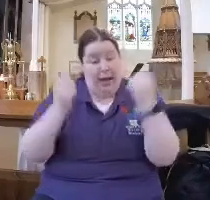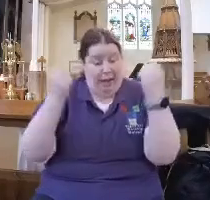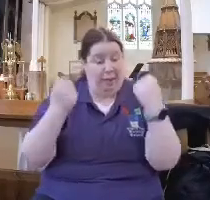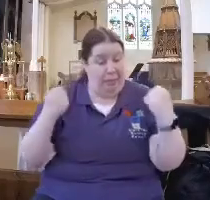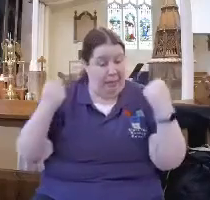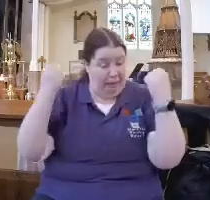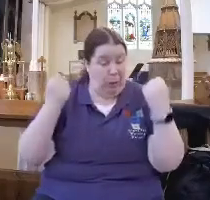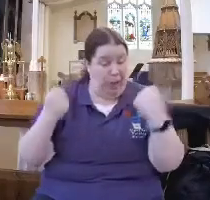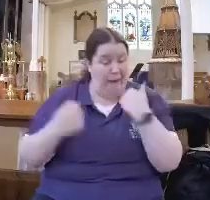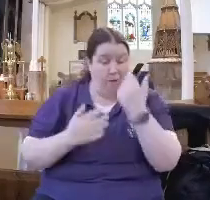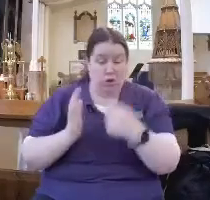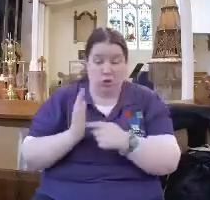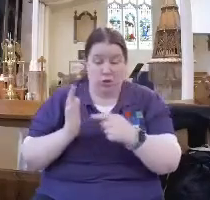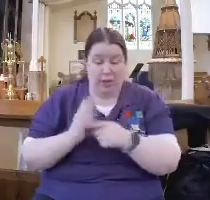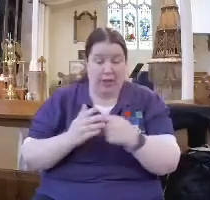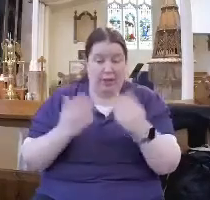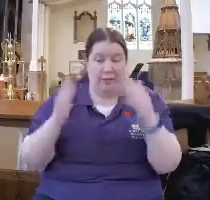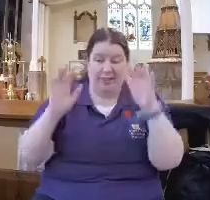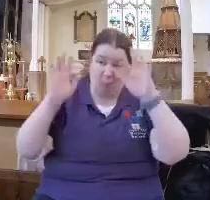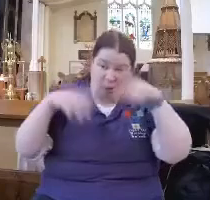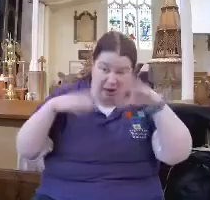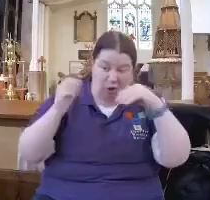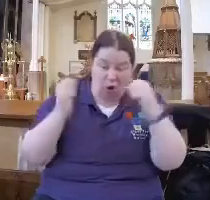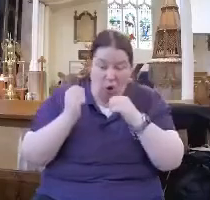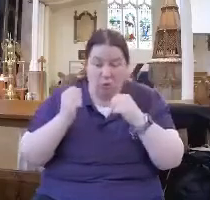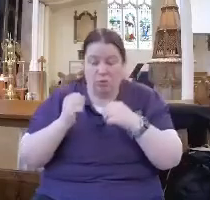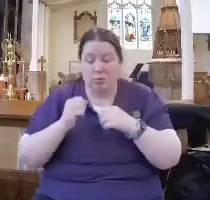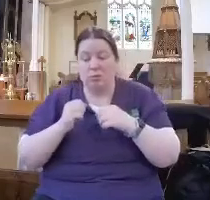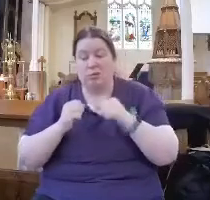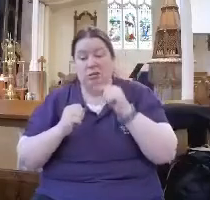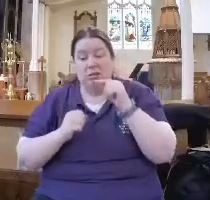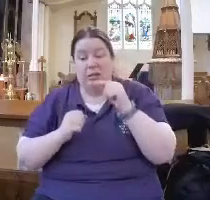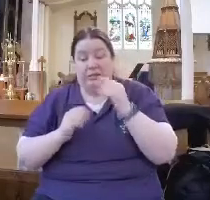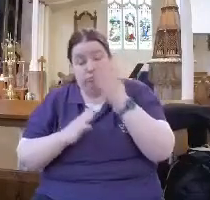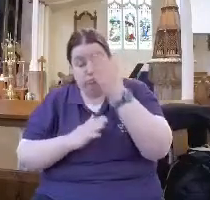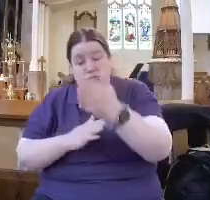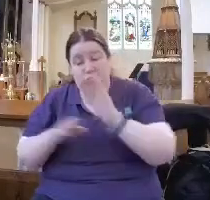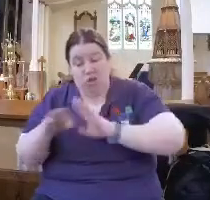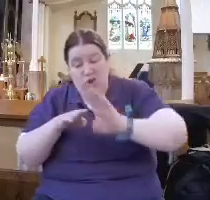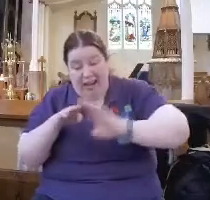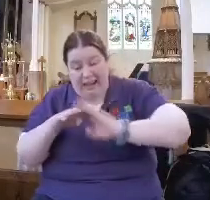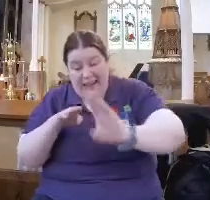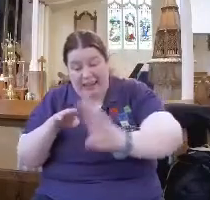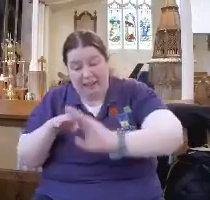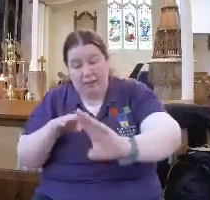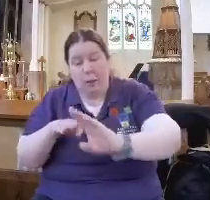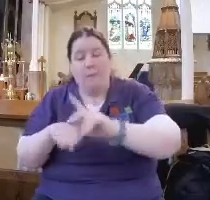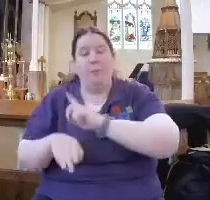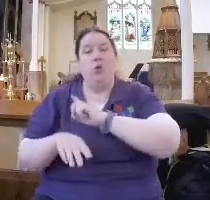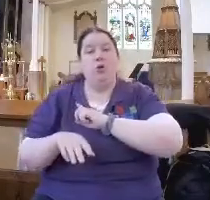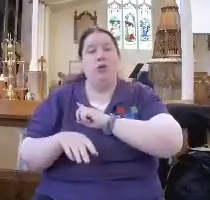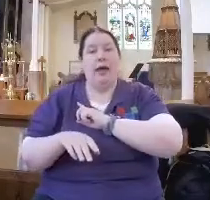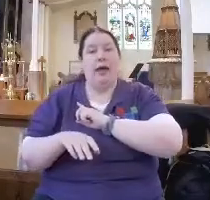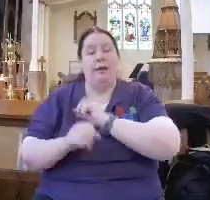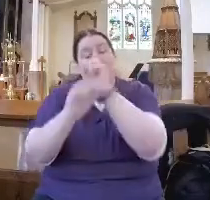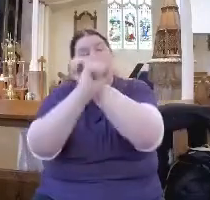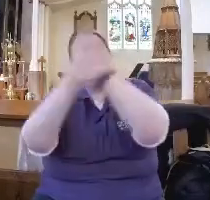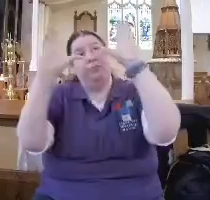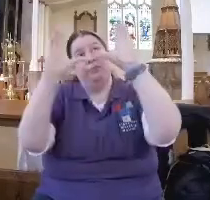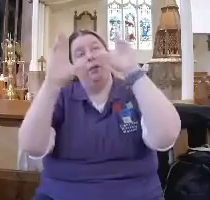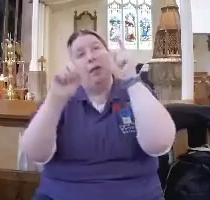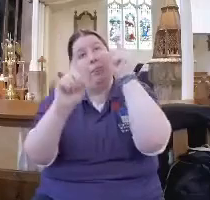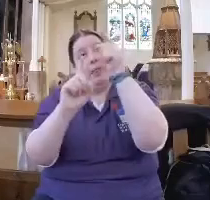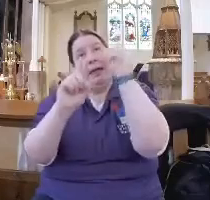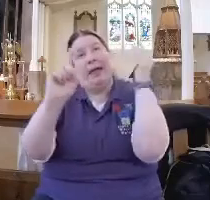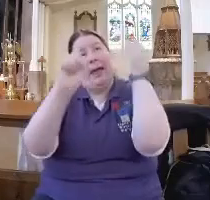train? It's because they have the bigger picture. They want to win the gold. However much they don't want to train on